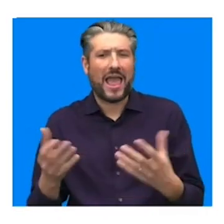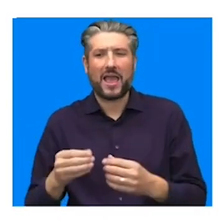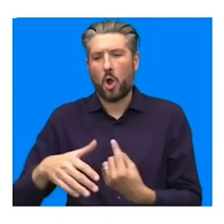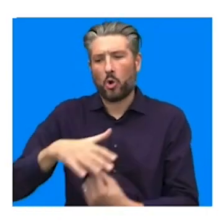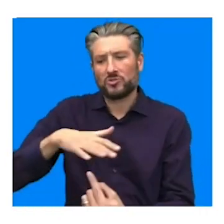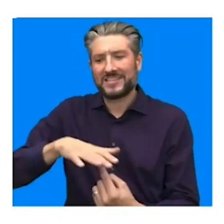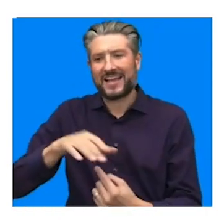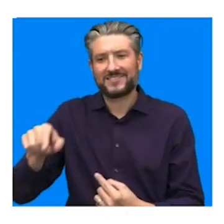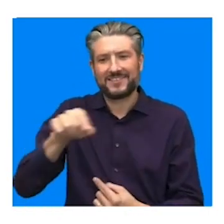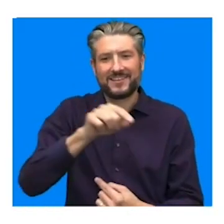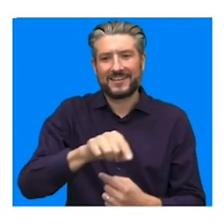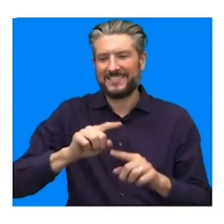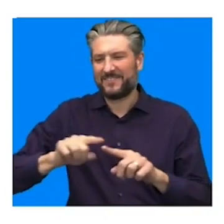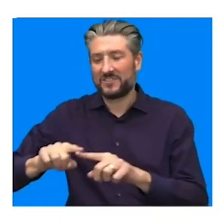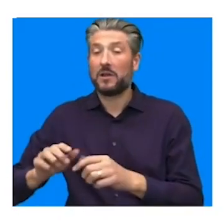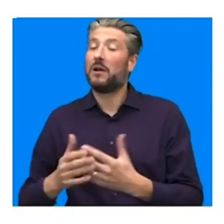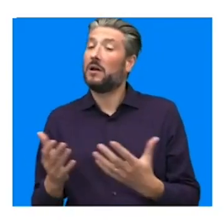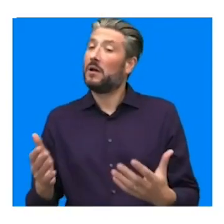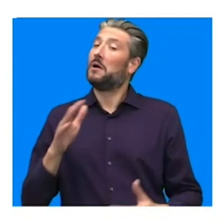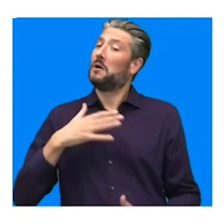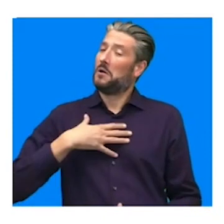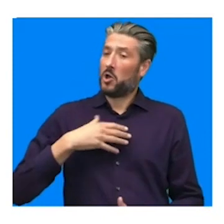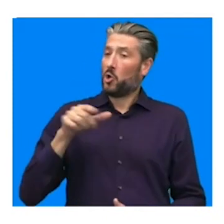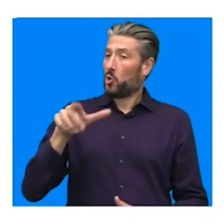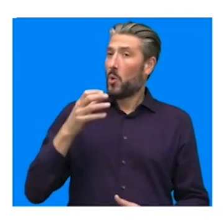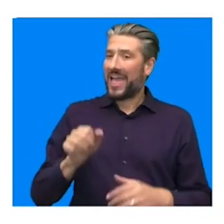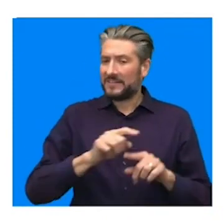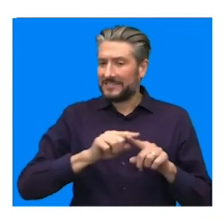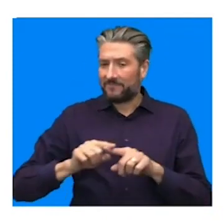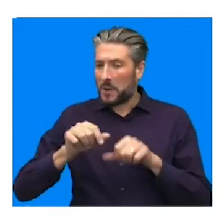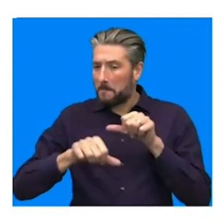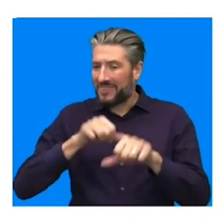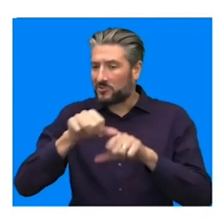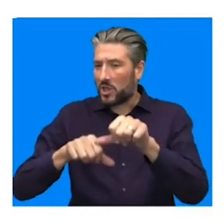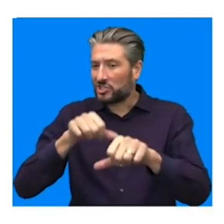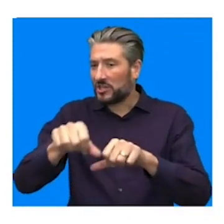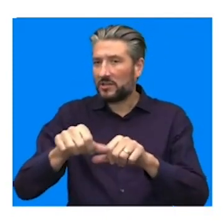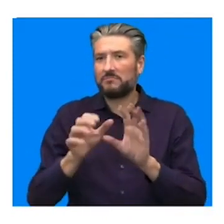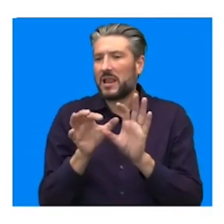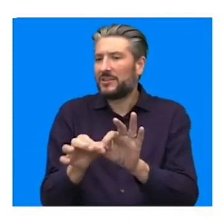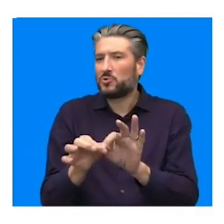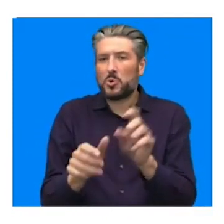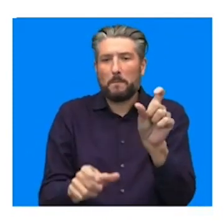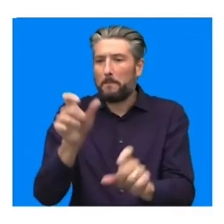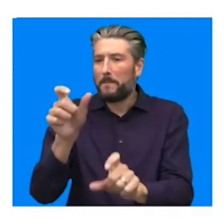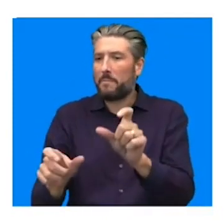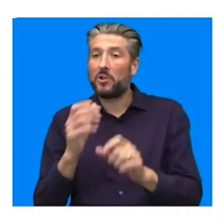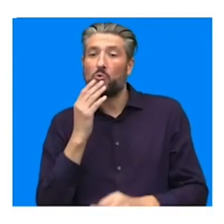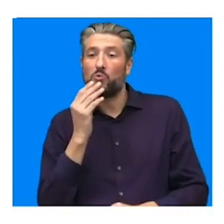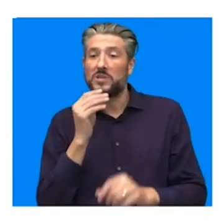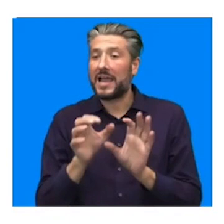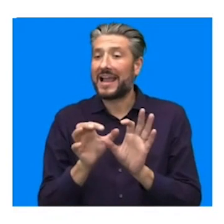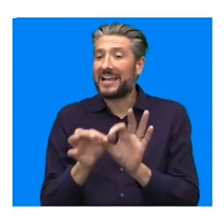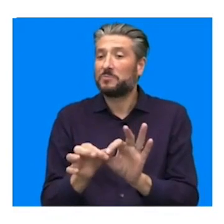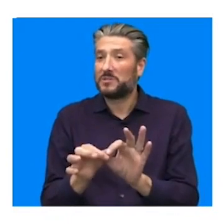And so you just have methodologies built around user engagement and user involvement, for example. Yes. Yeah, so we have a user research panel